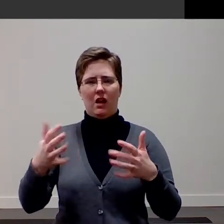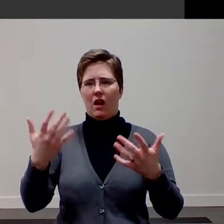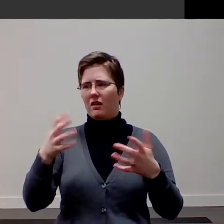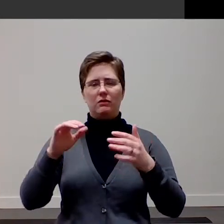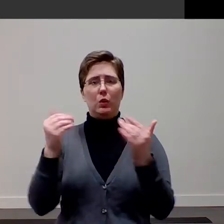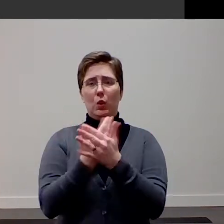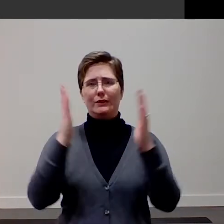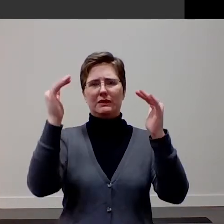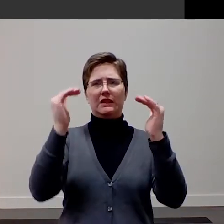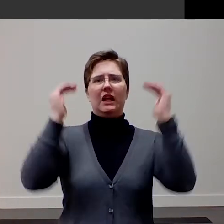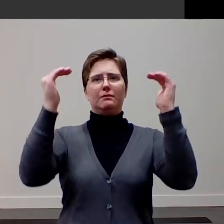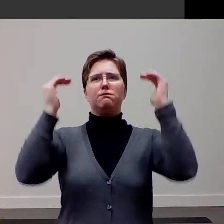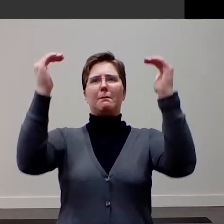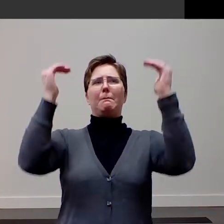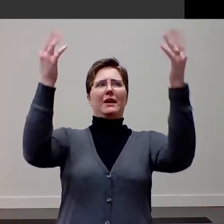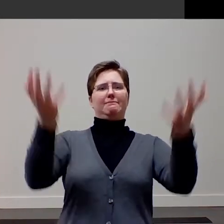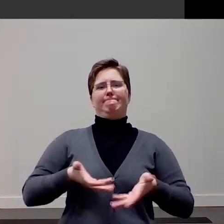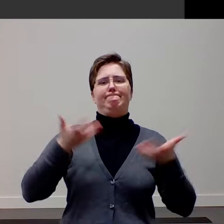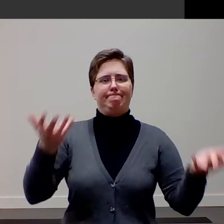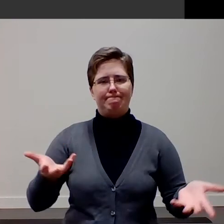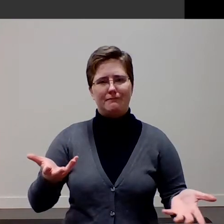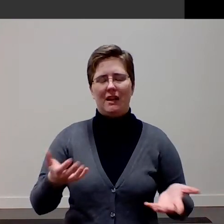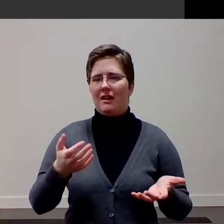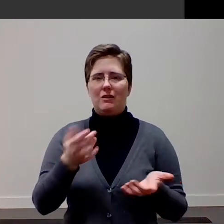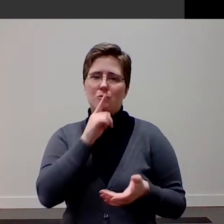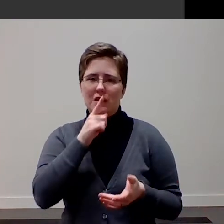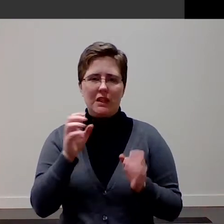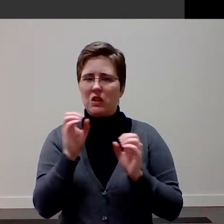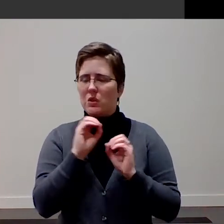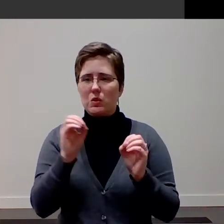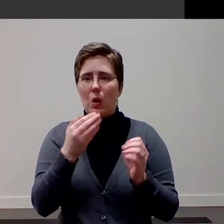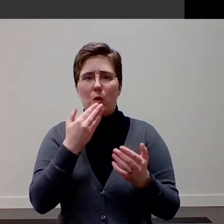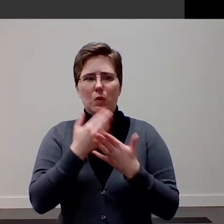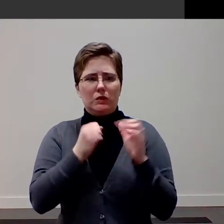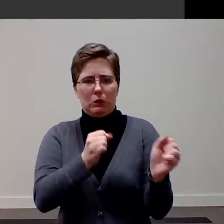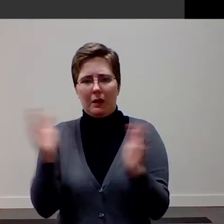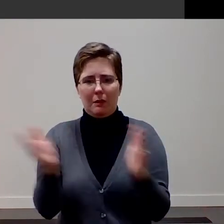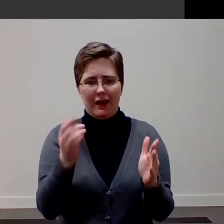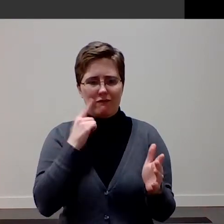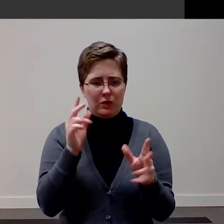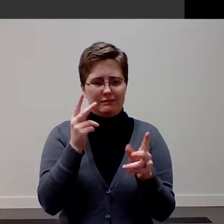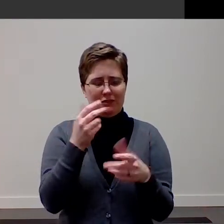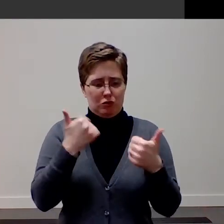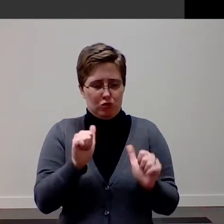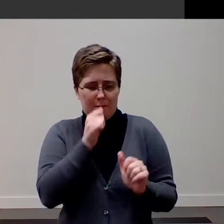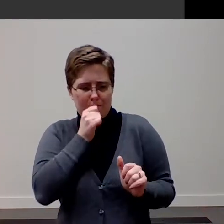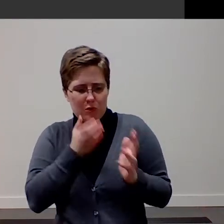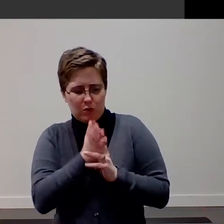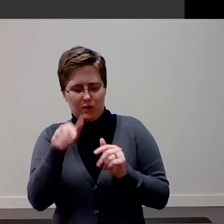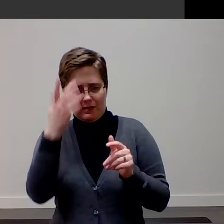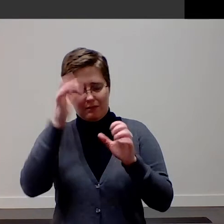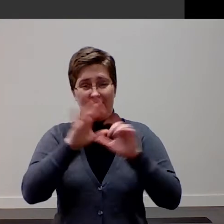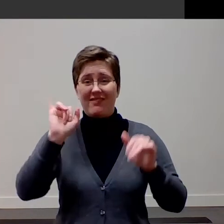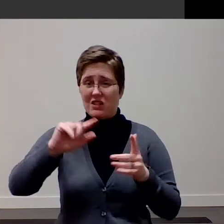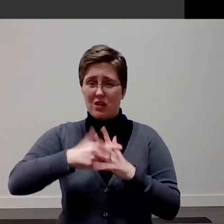much. It comes down to a lack of a cohesive plan for dealing with this pandemic. It starts at the